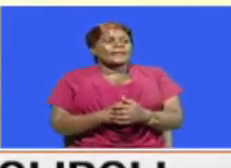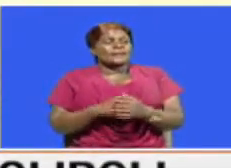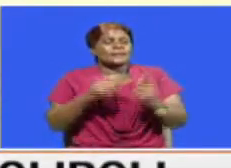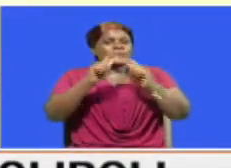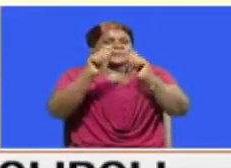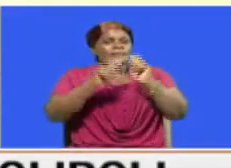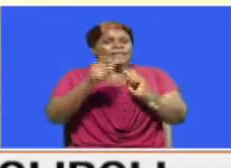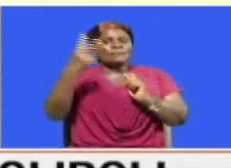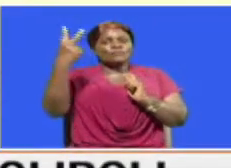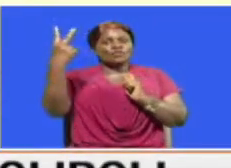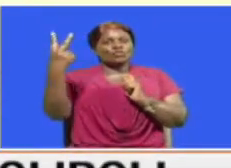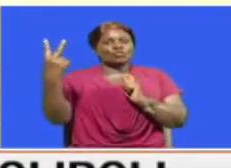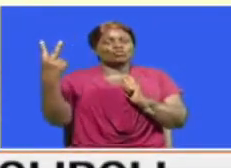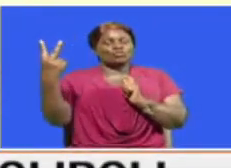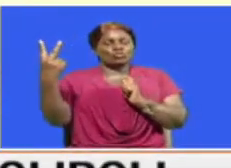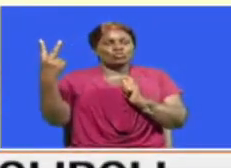mbili